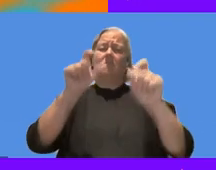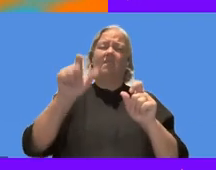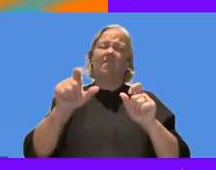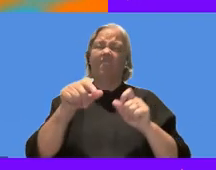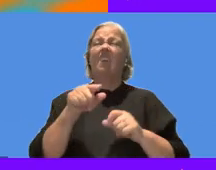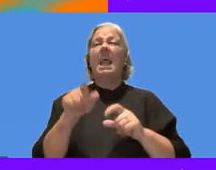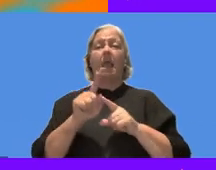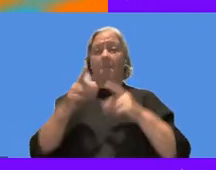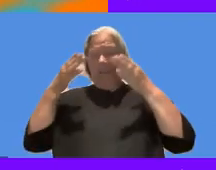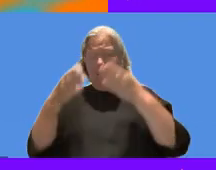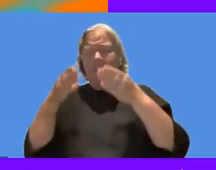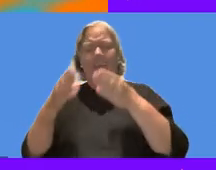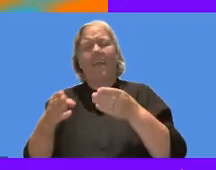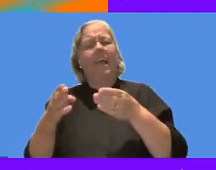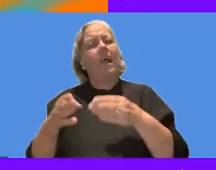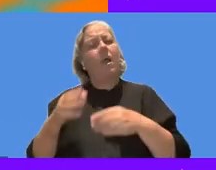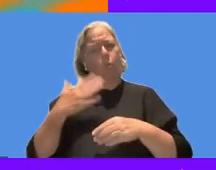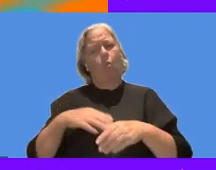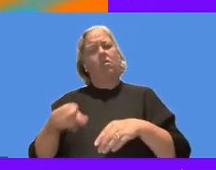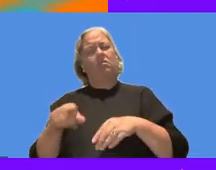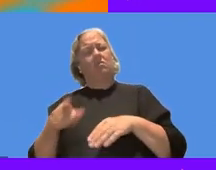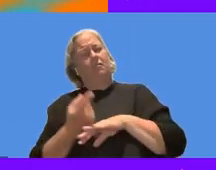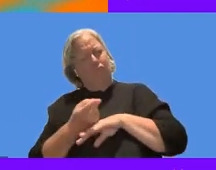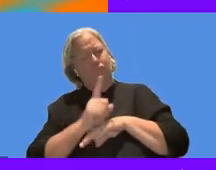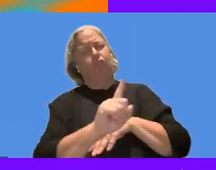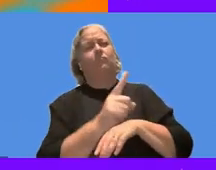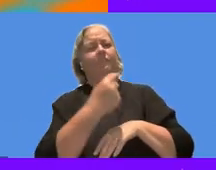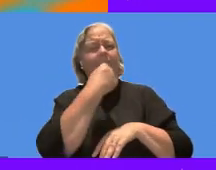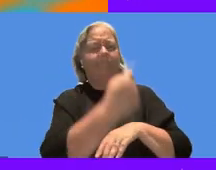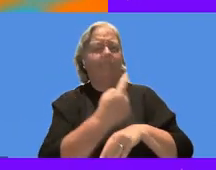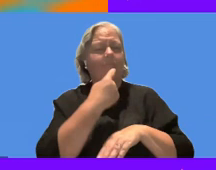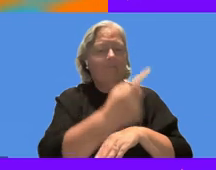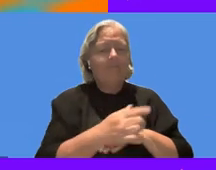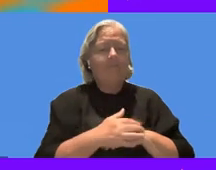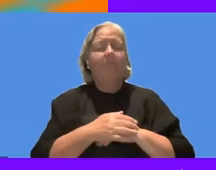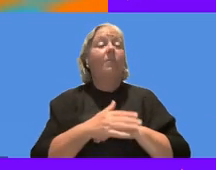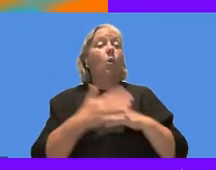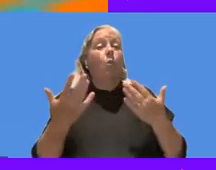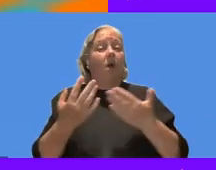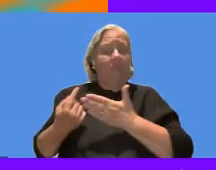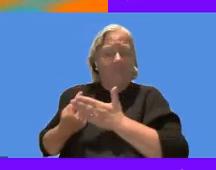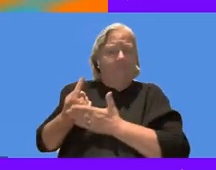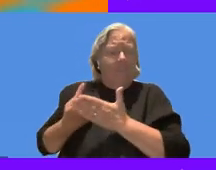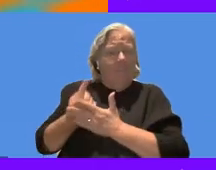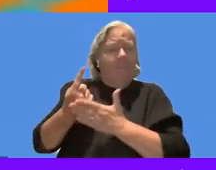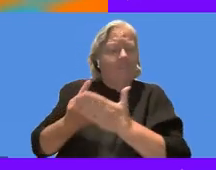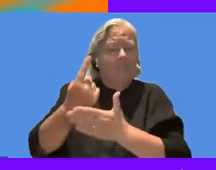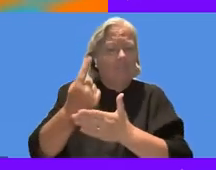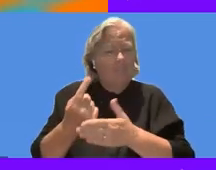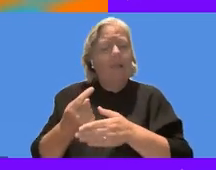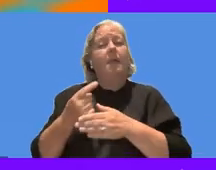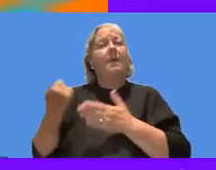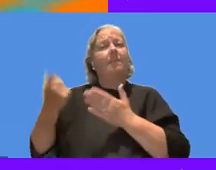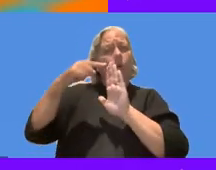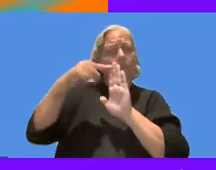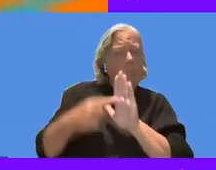the spokespeople for the issues they affect. The forum and all events that lead up to it must provide policymakers and decision makers